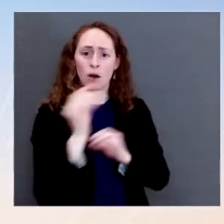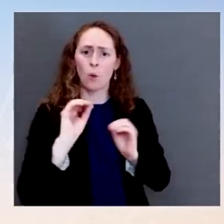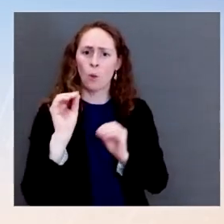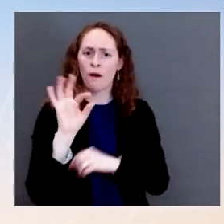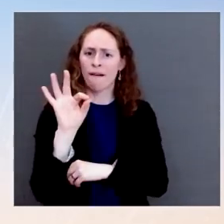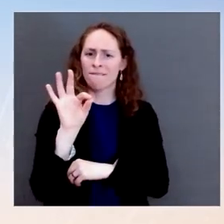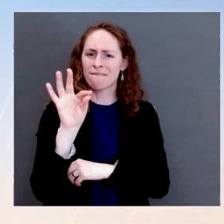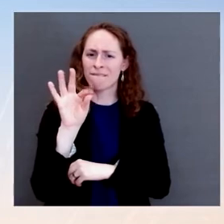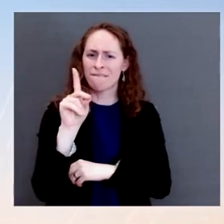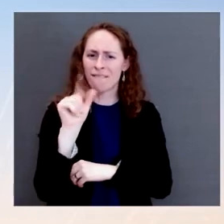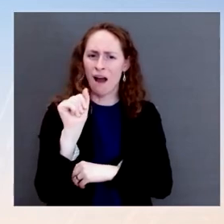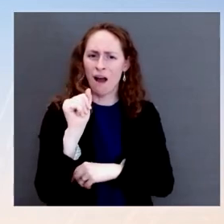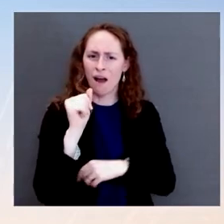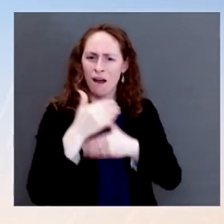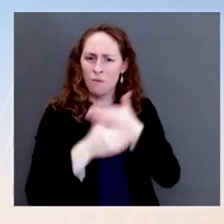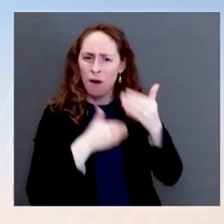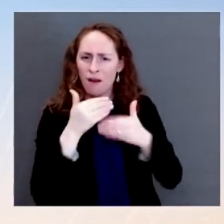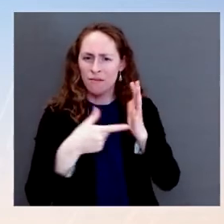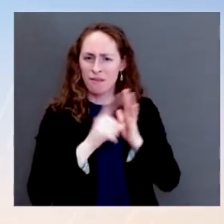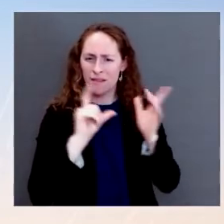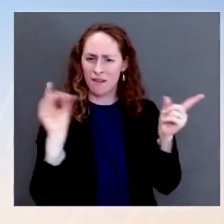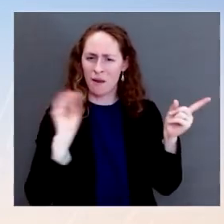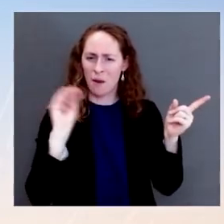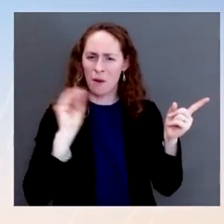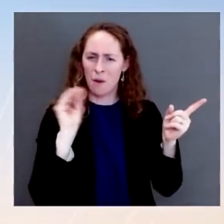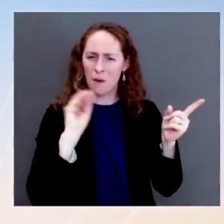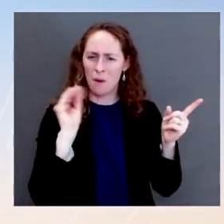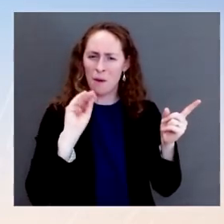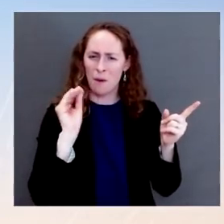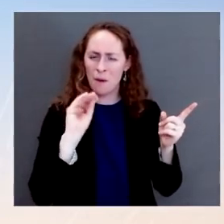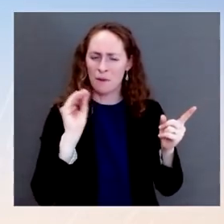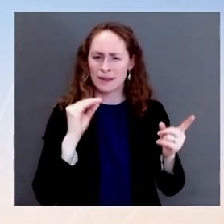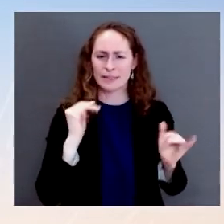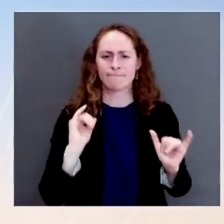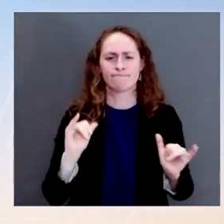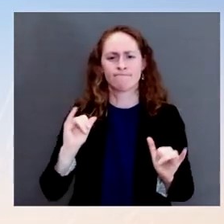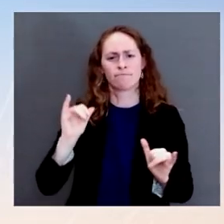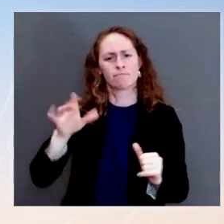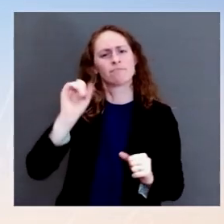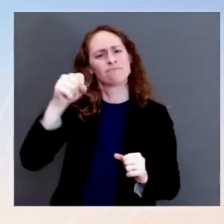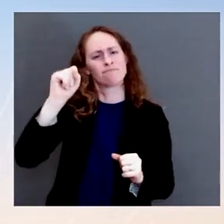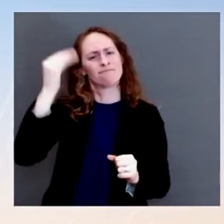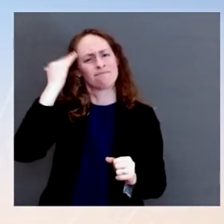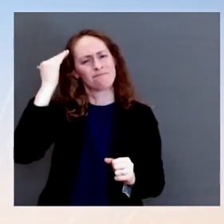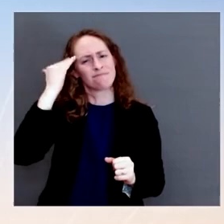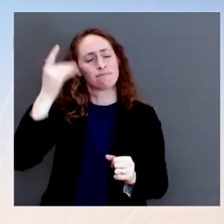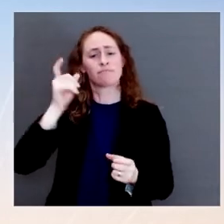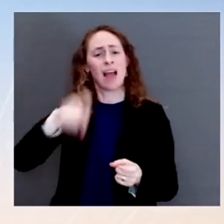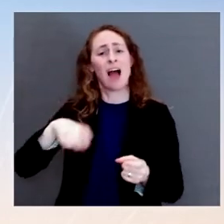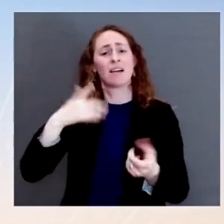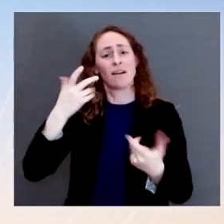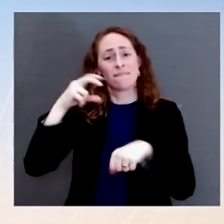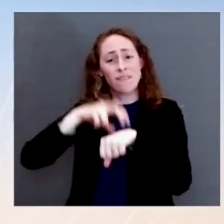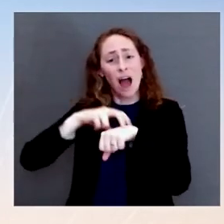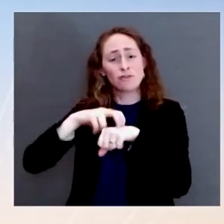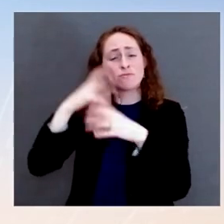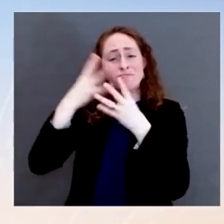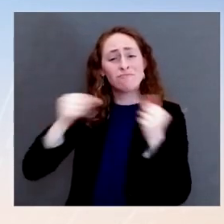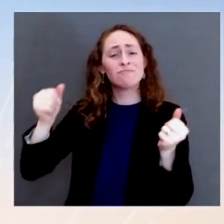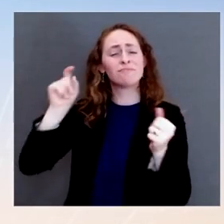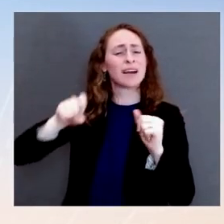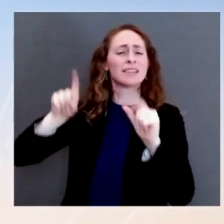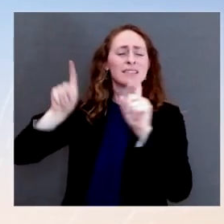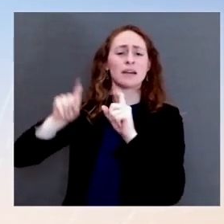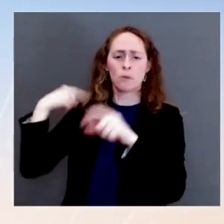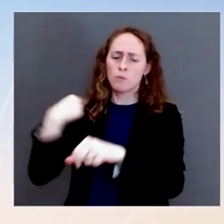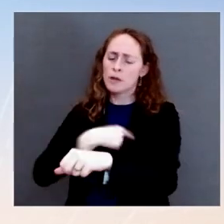key component of fighting the virus. Go ahead. Thanks, Jen. On Russia first, you said that the goal is to prevent Putin from invading. So what